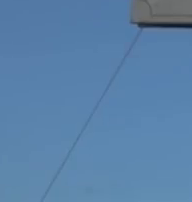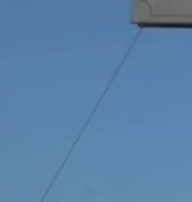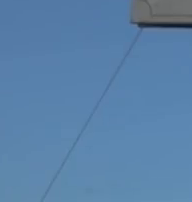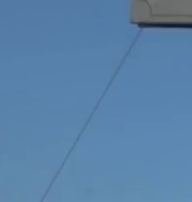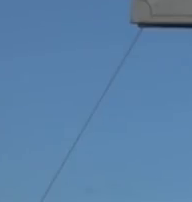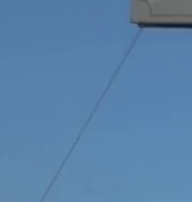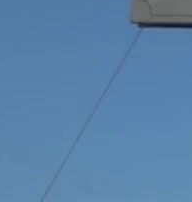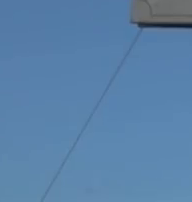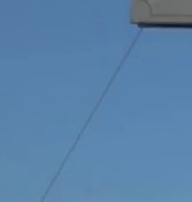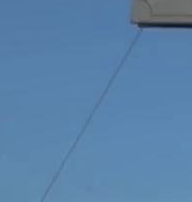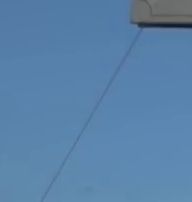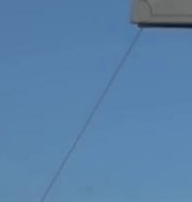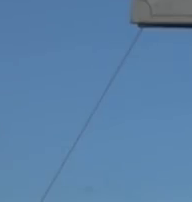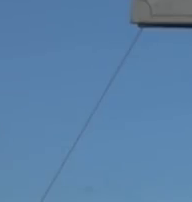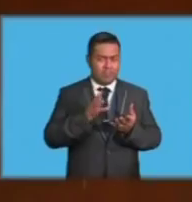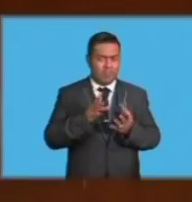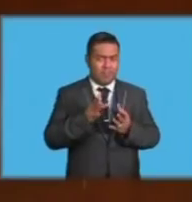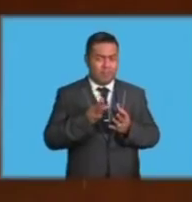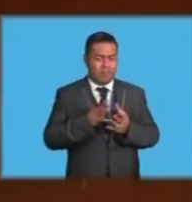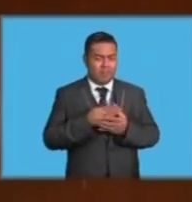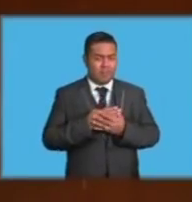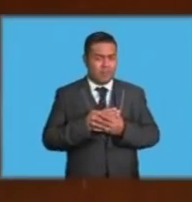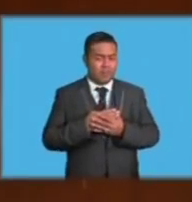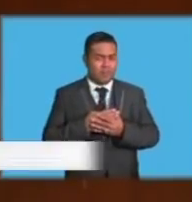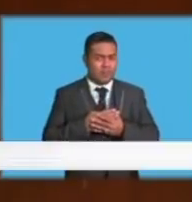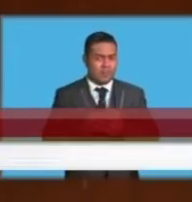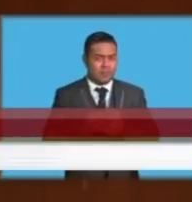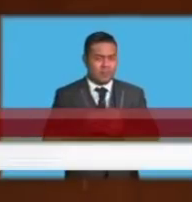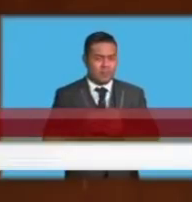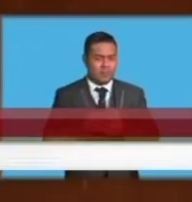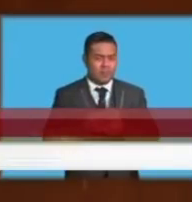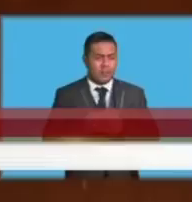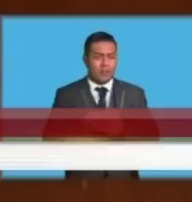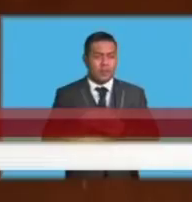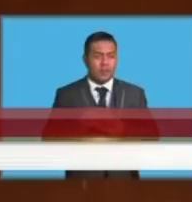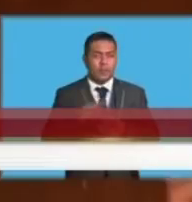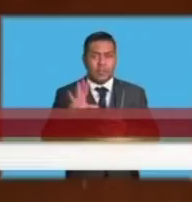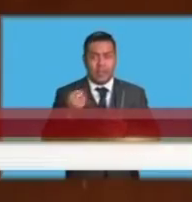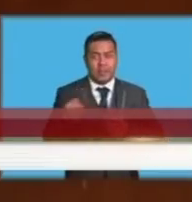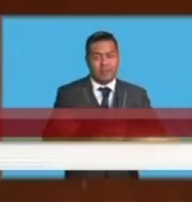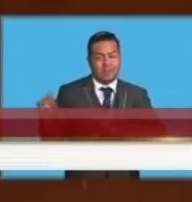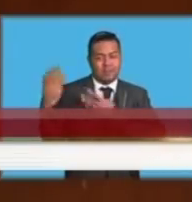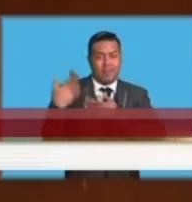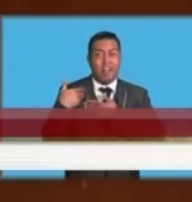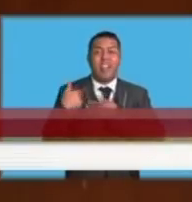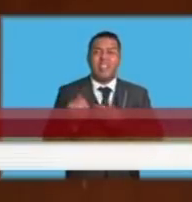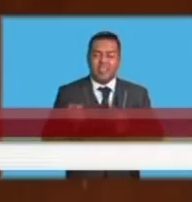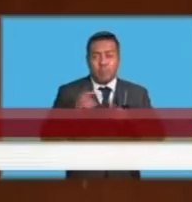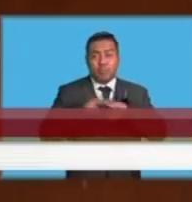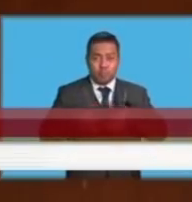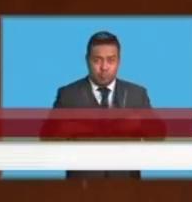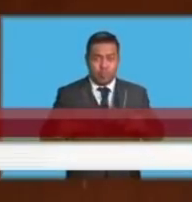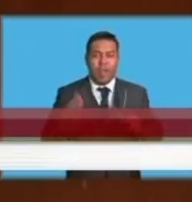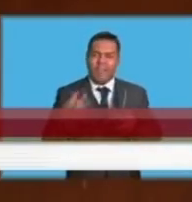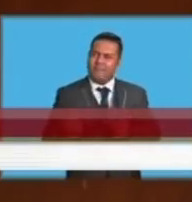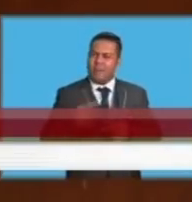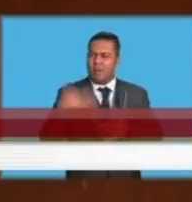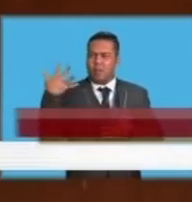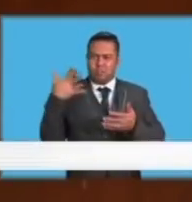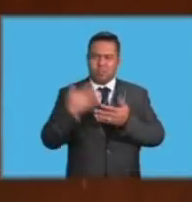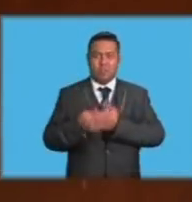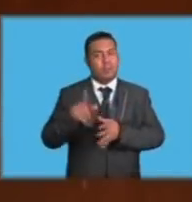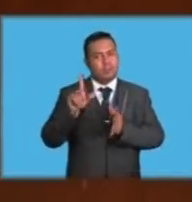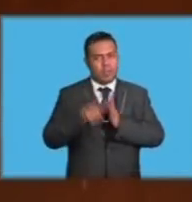belief or faith one belongs to. The cemetery has been there for quite some time.